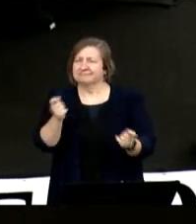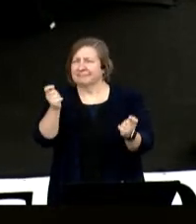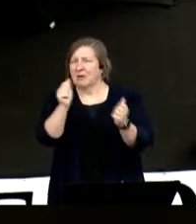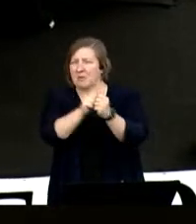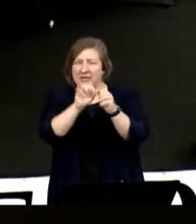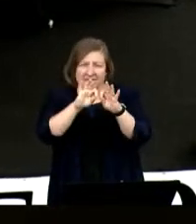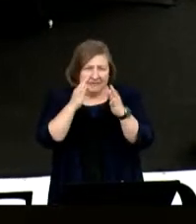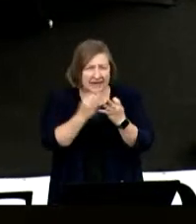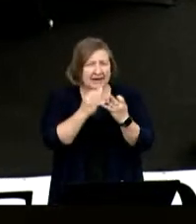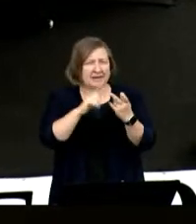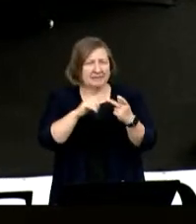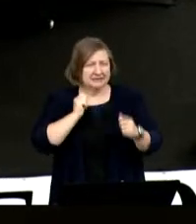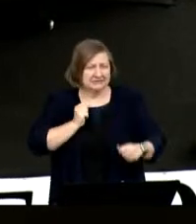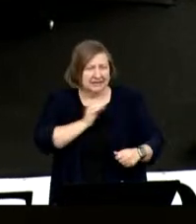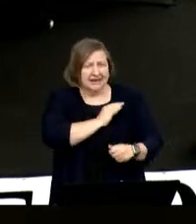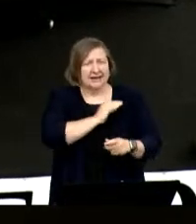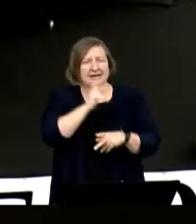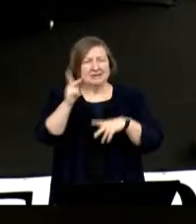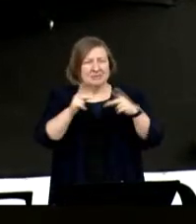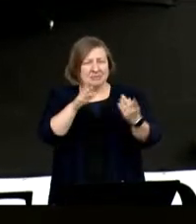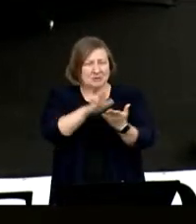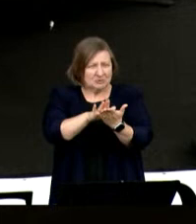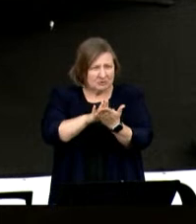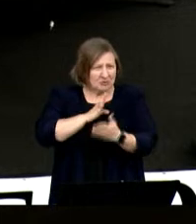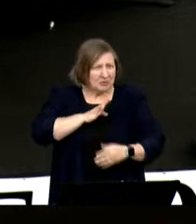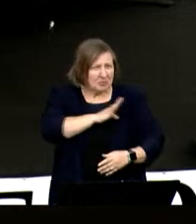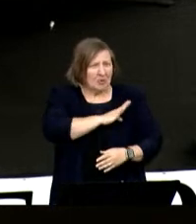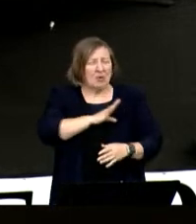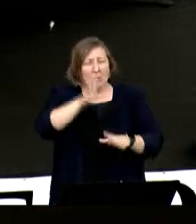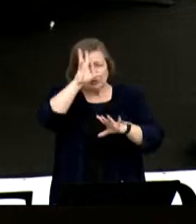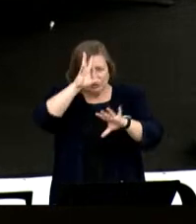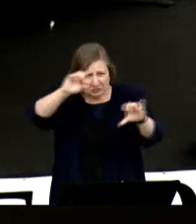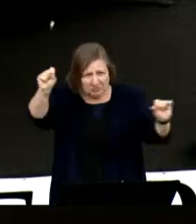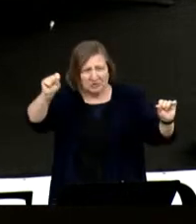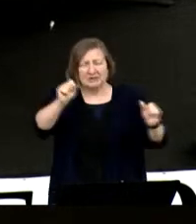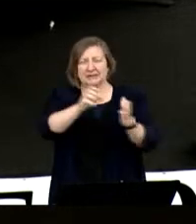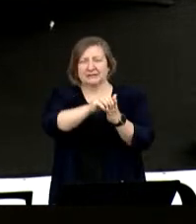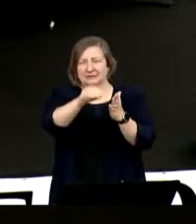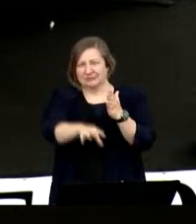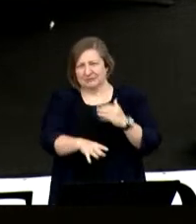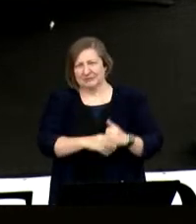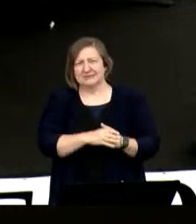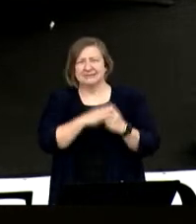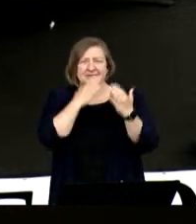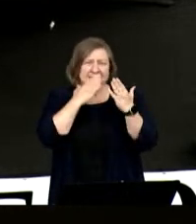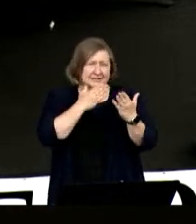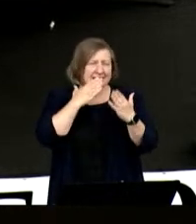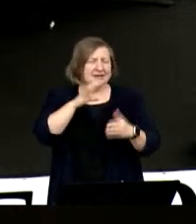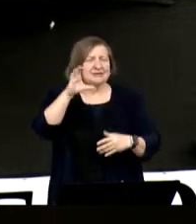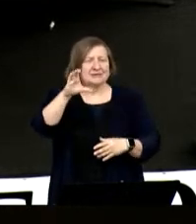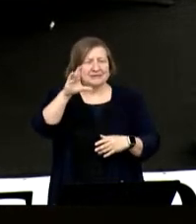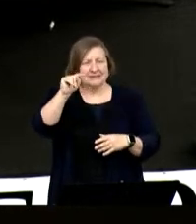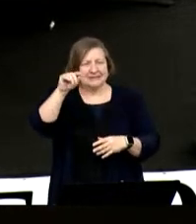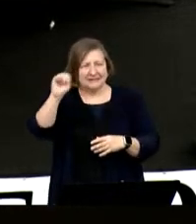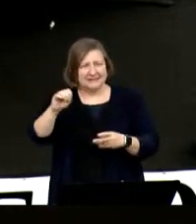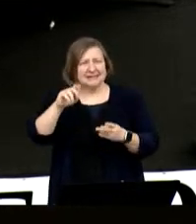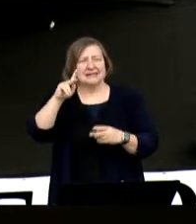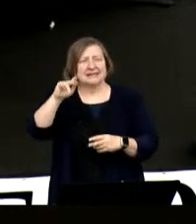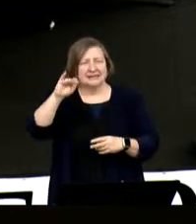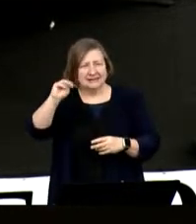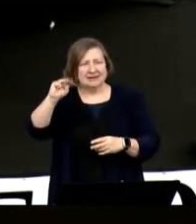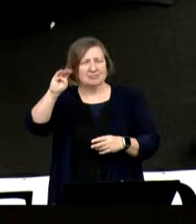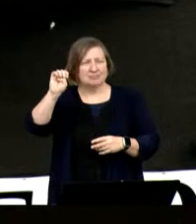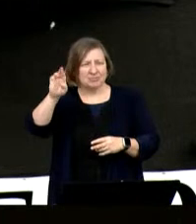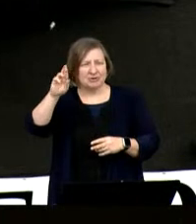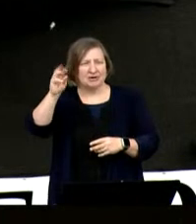families, staff members, members of the school board, our superintendent, and our students. Thank you, CTE and Kim Burhau, for all